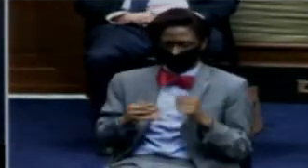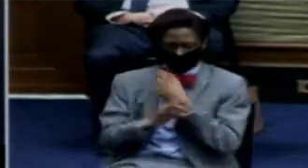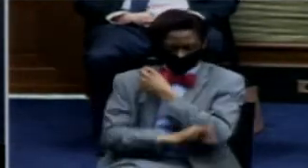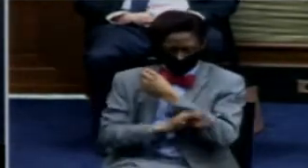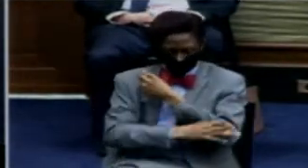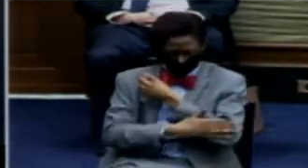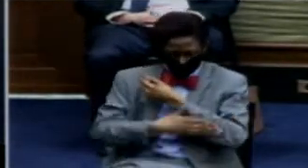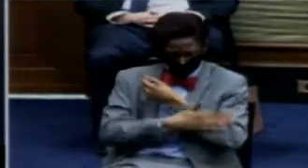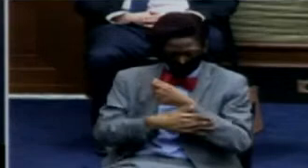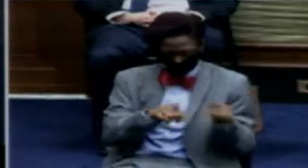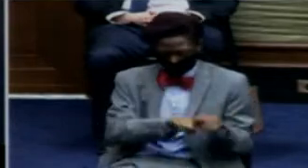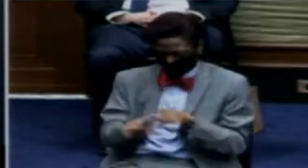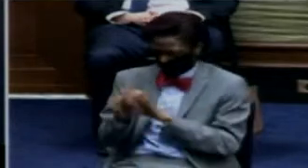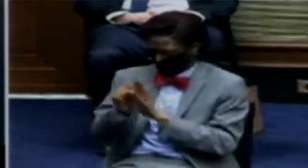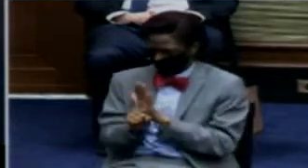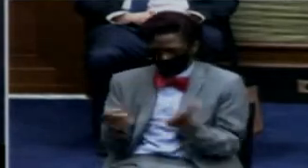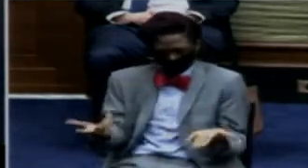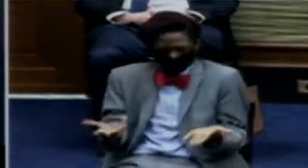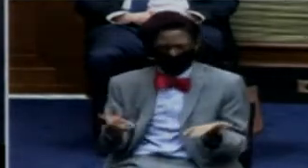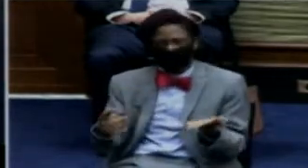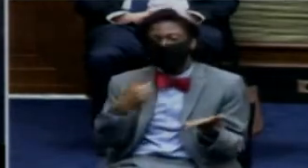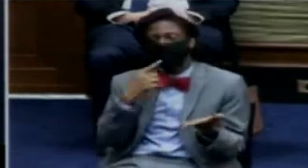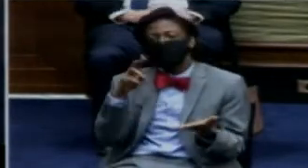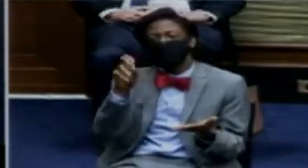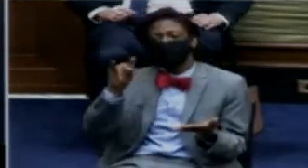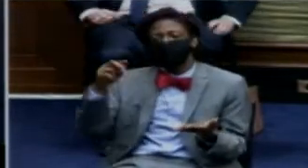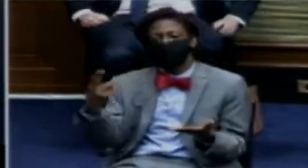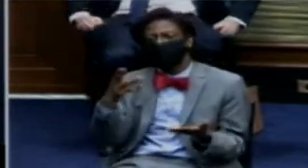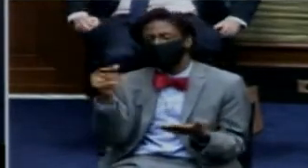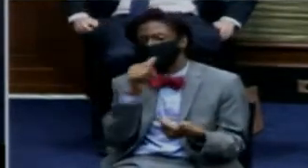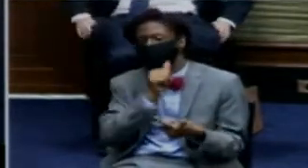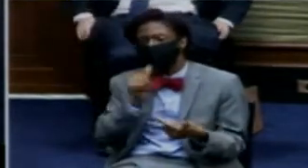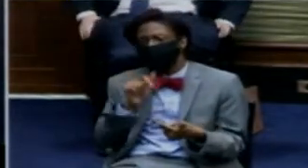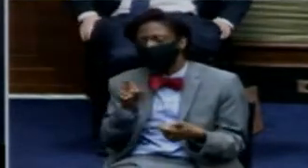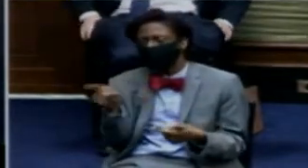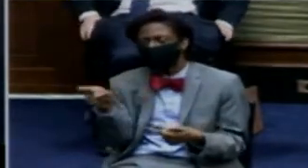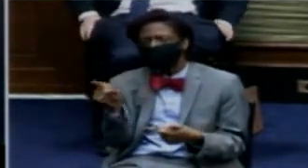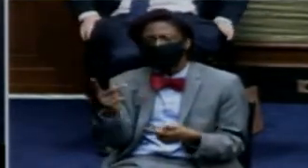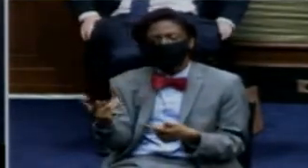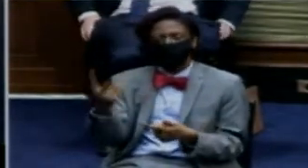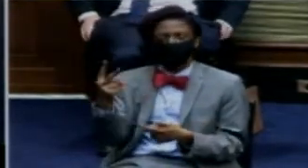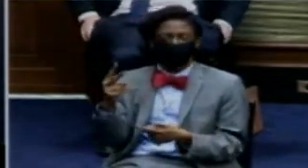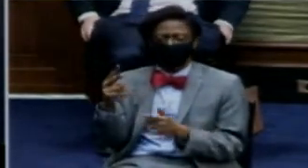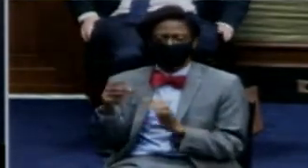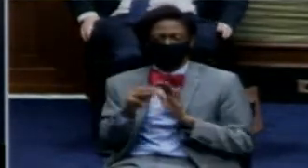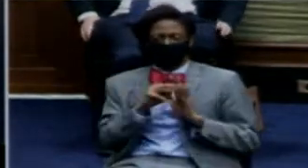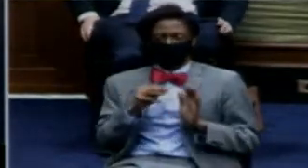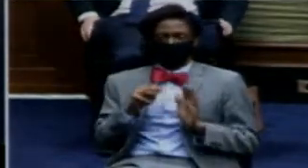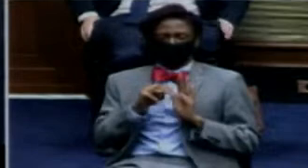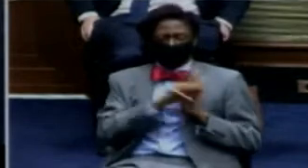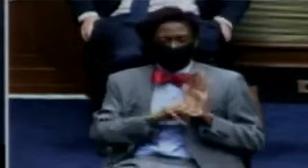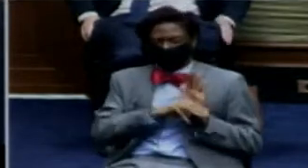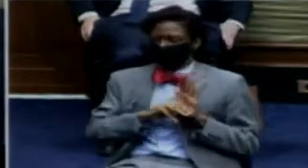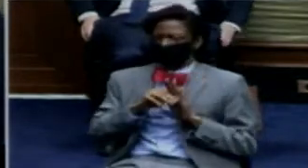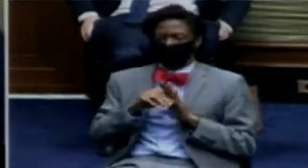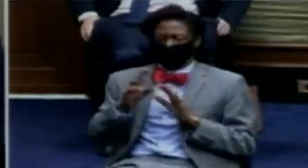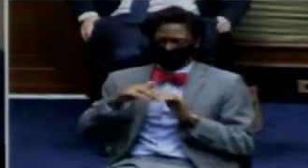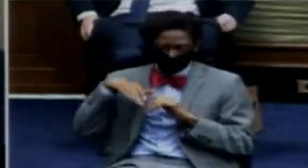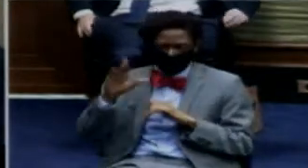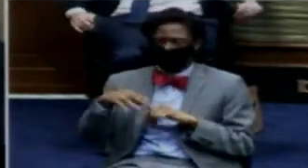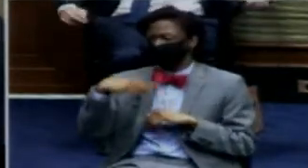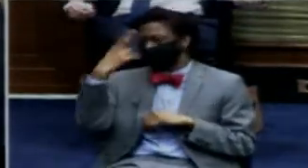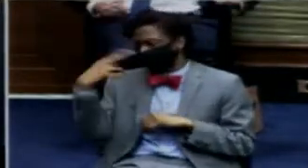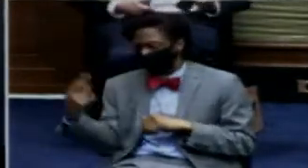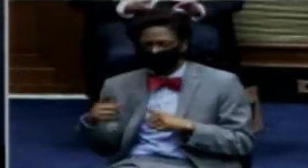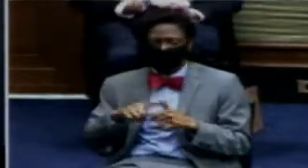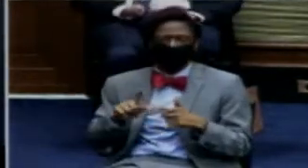country as a state. It was said that Utah and Arizona were too Mormon, were too Catholic, and New Mexico